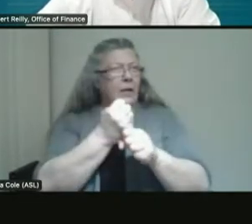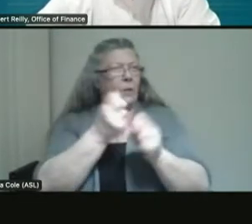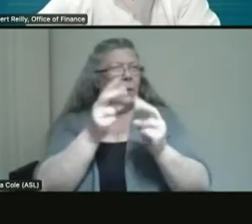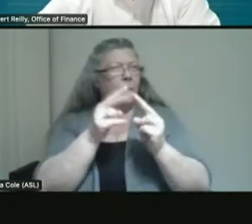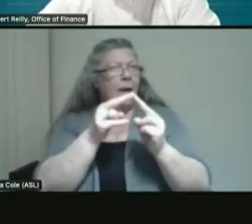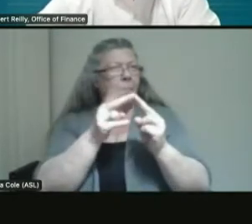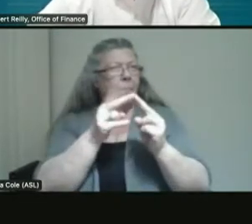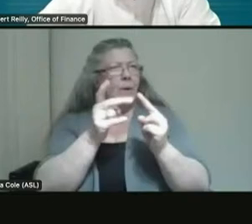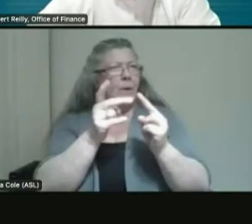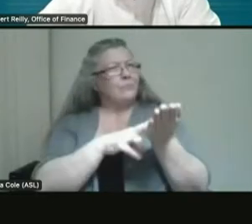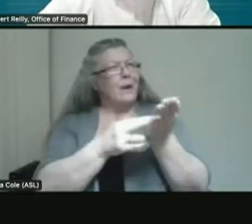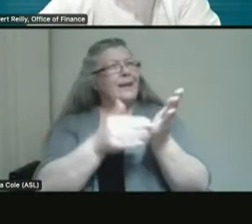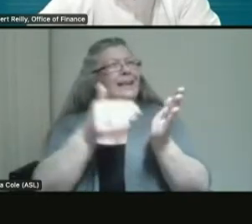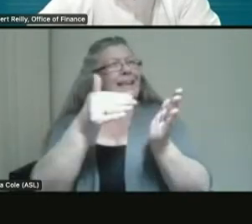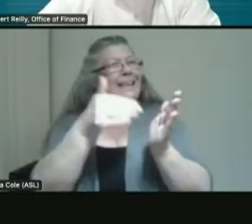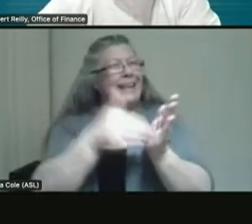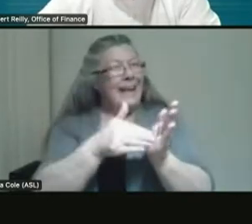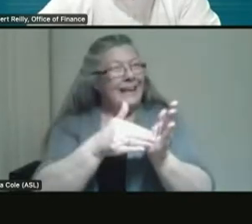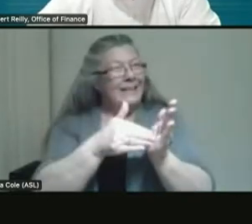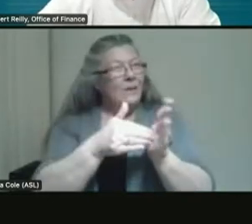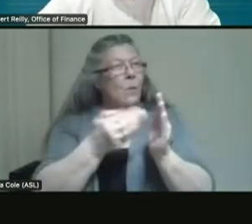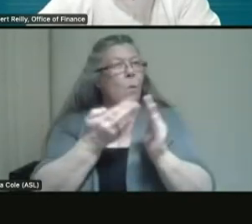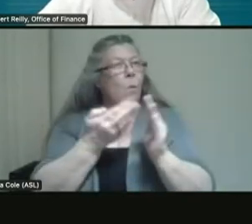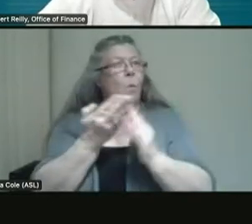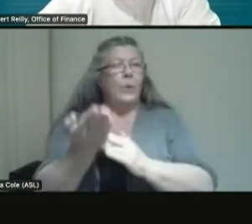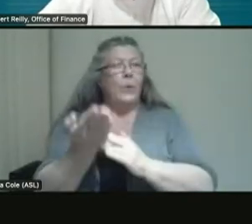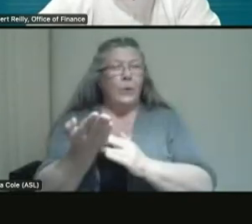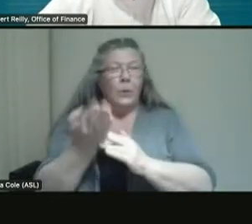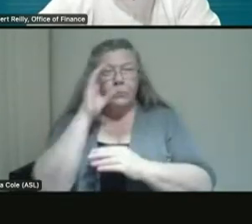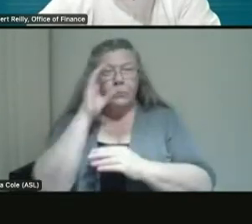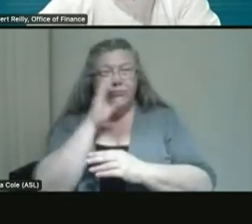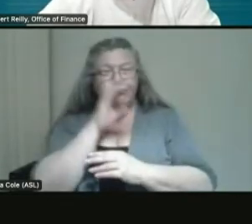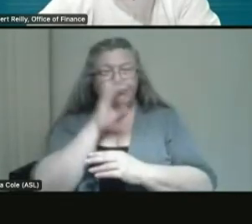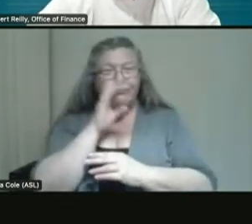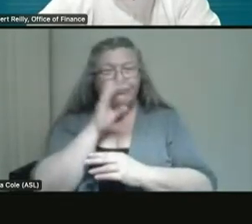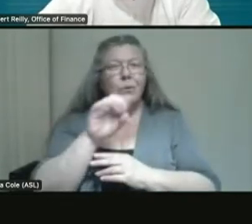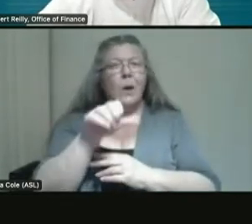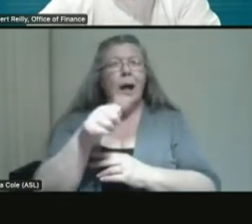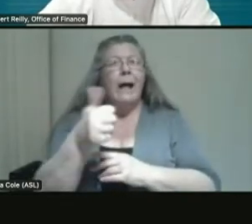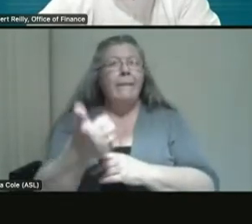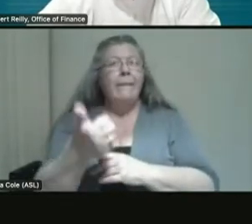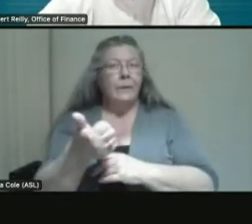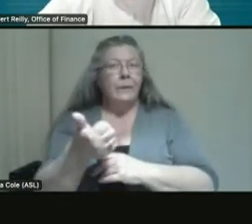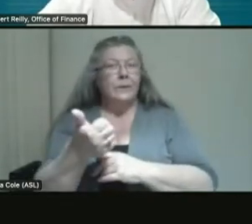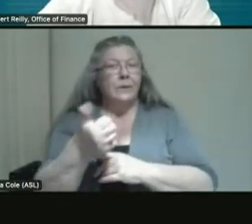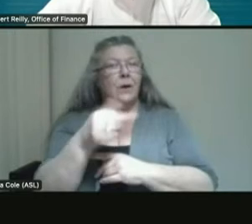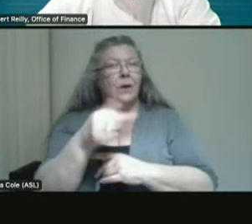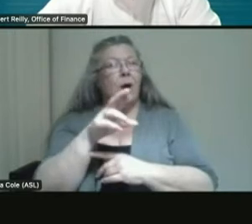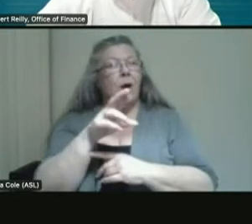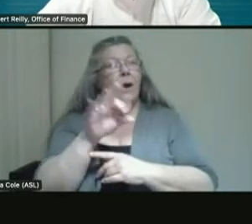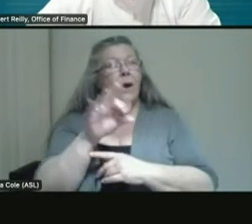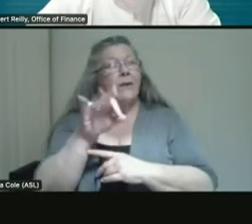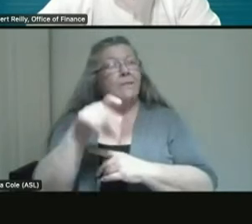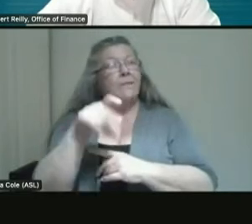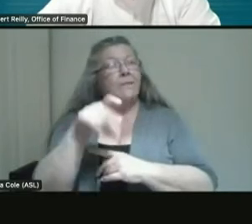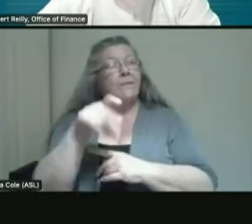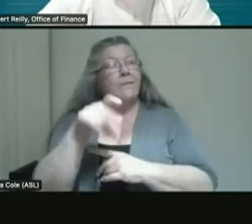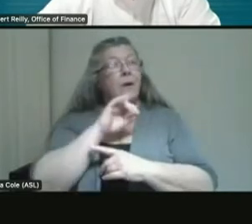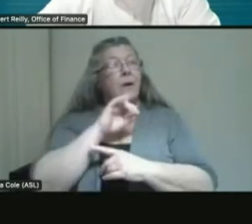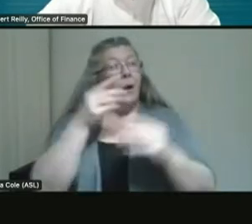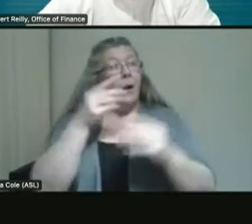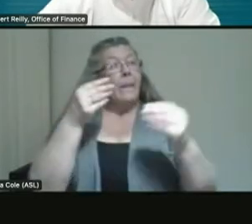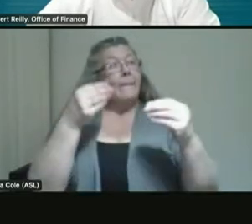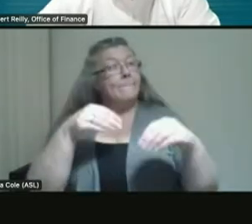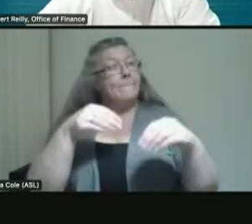chosen to go through the RFP process just to make it very fair and transparent. that we are in the market for programs. We've